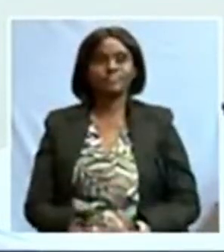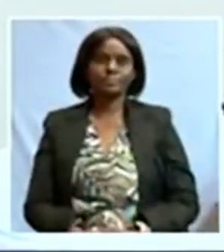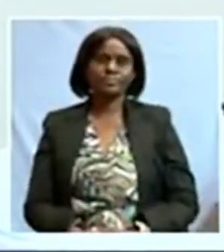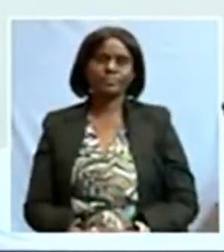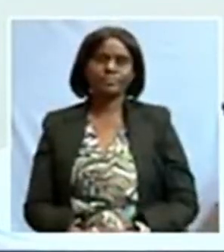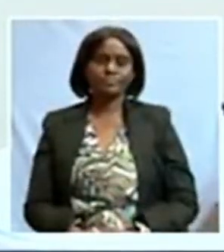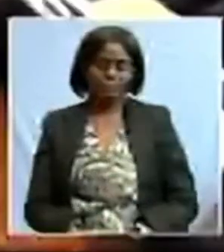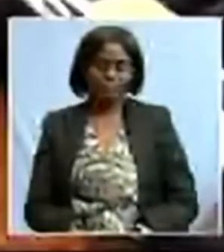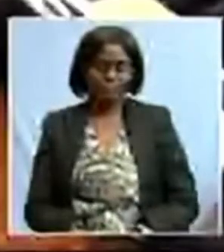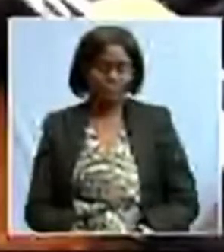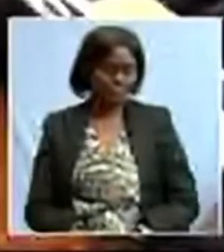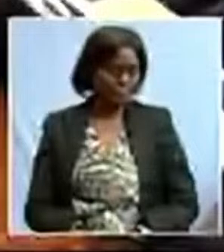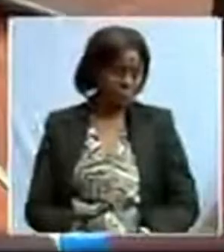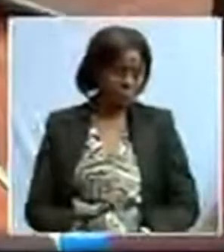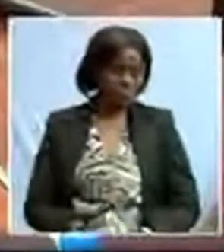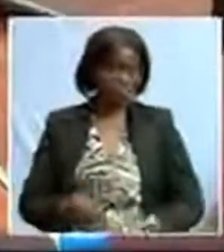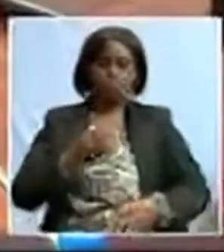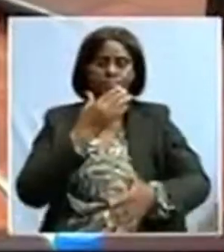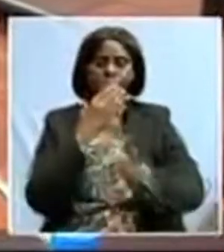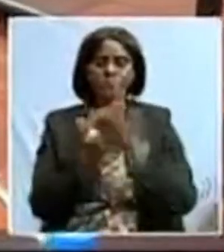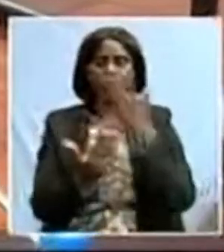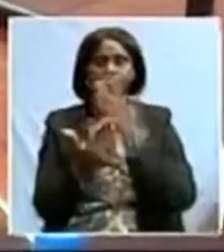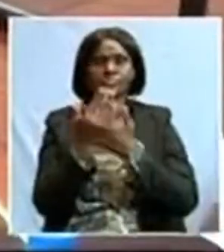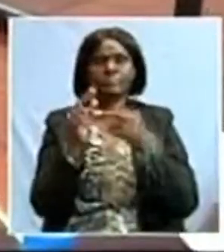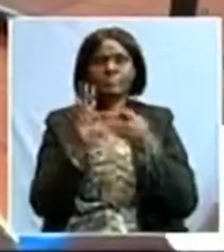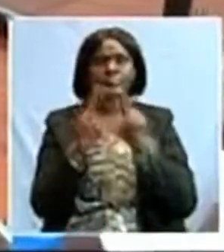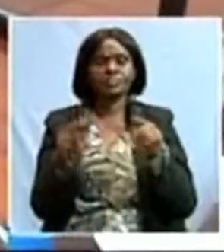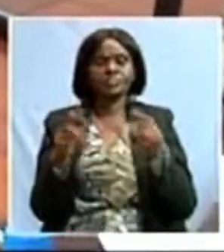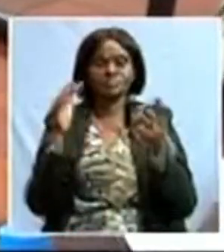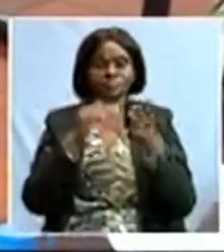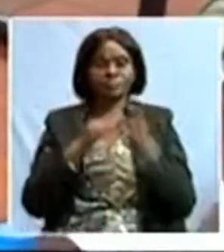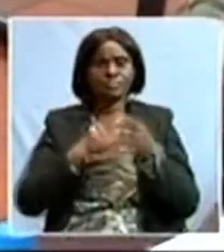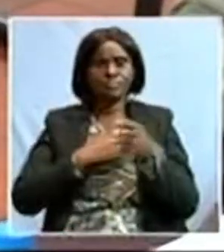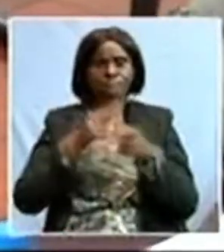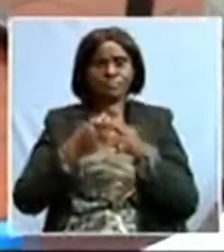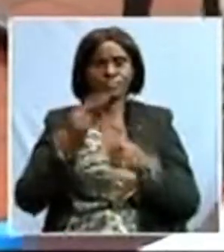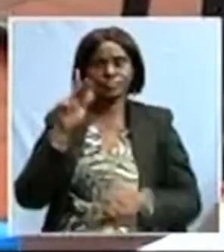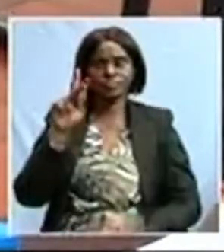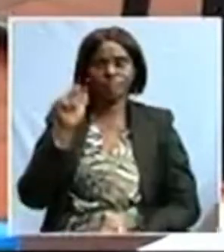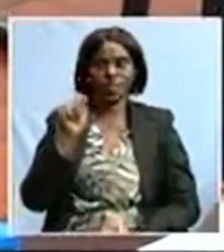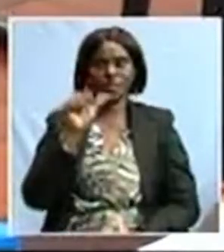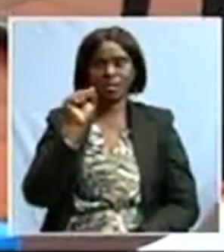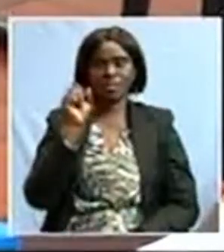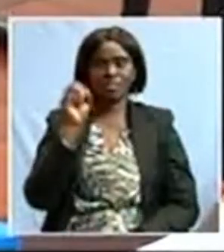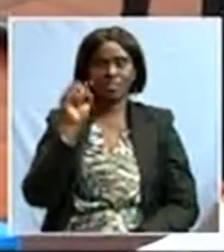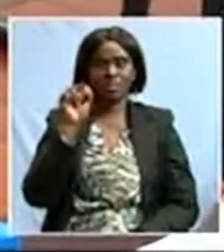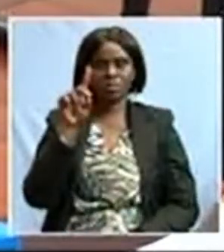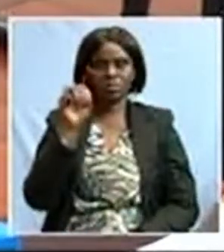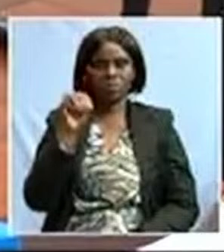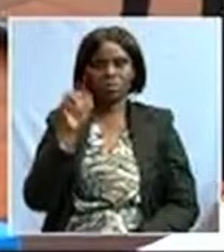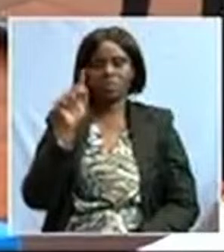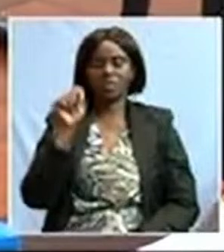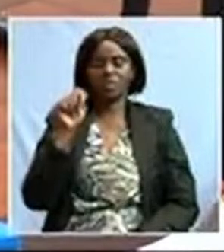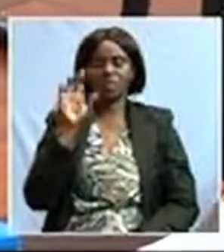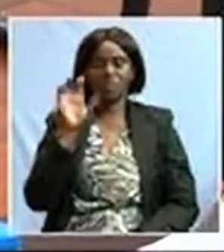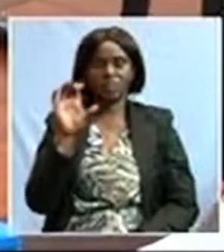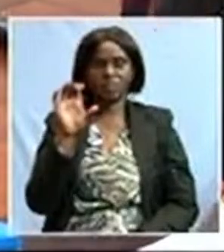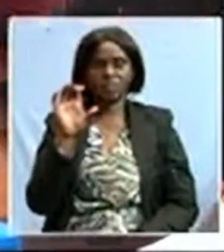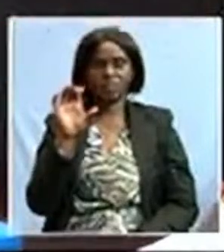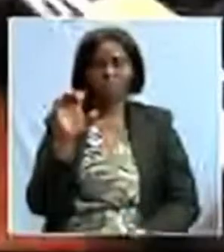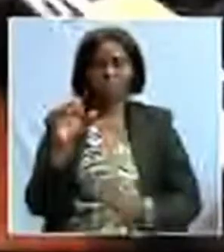much. Good morning, Chair, once again. I'm Kasonda Sangam Songole, the town clerk. Thank